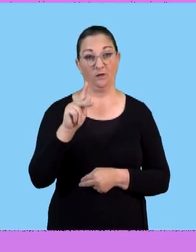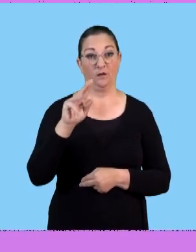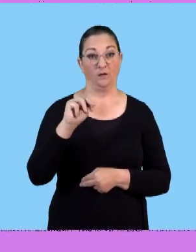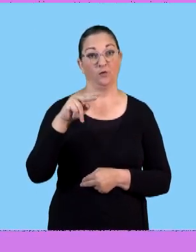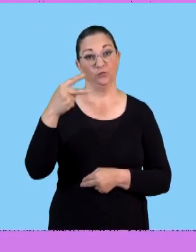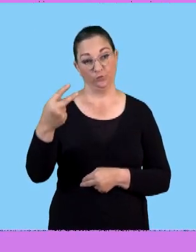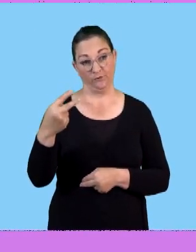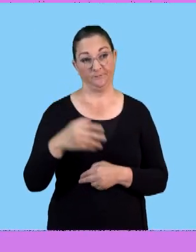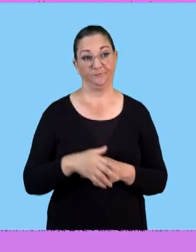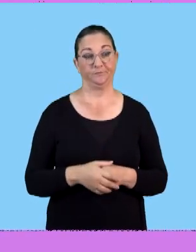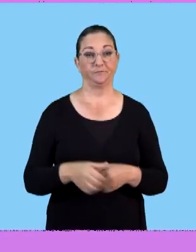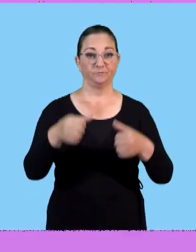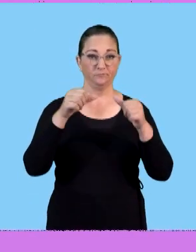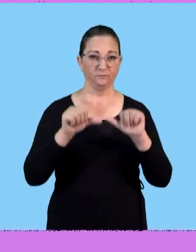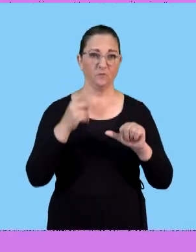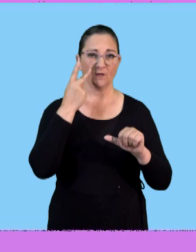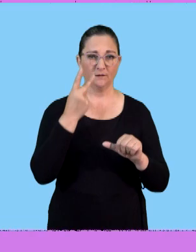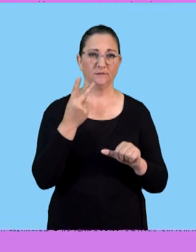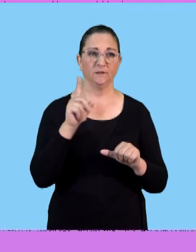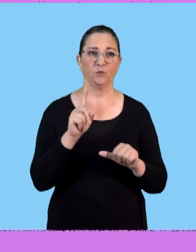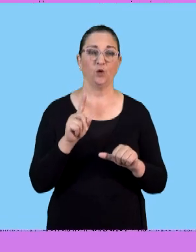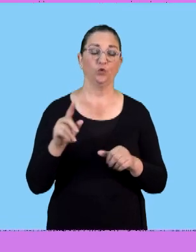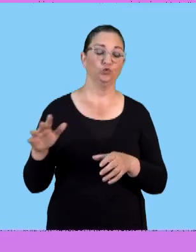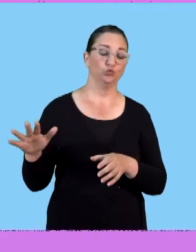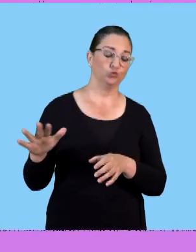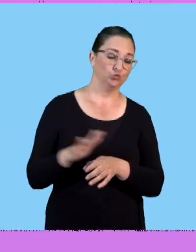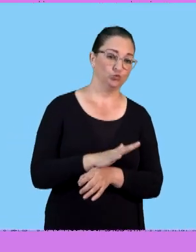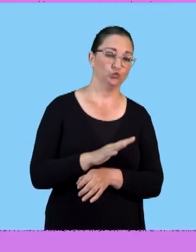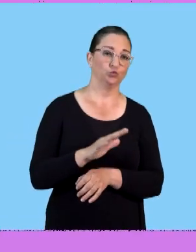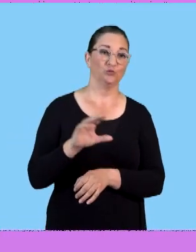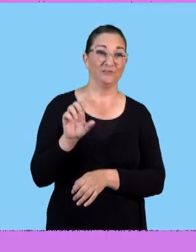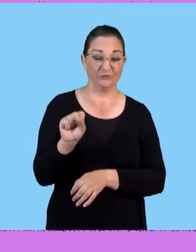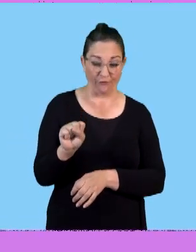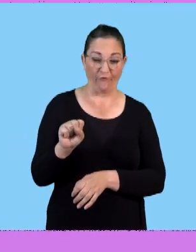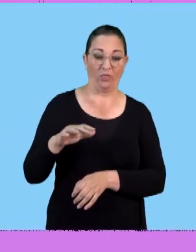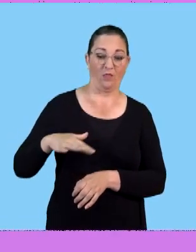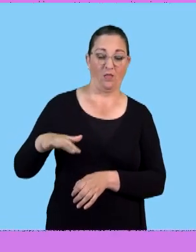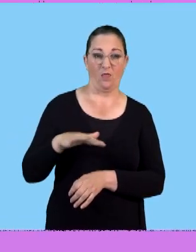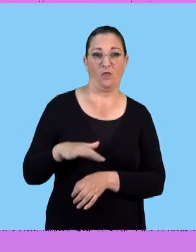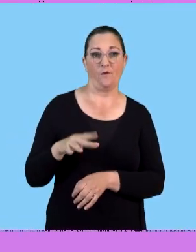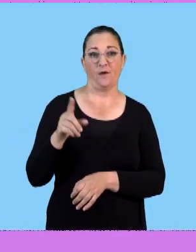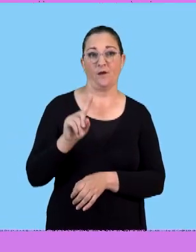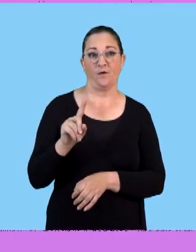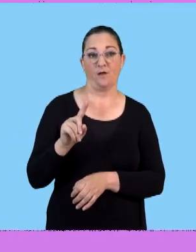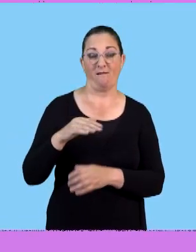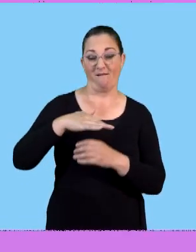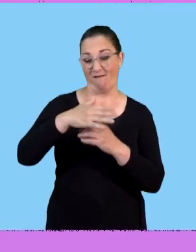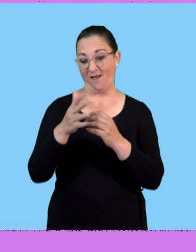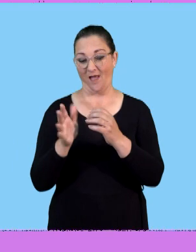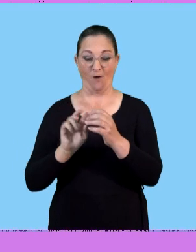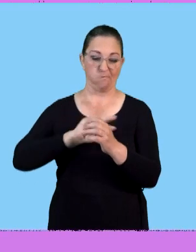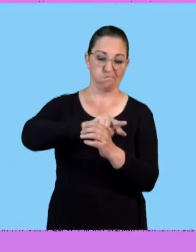centimeters, squared meters, squared kilometers. Then we've also indicated that the total surface area is the